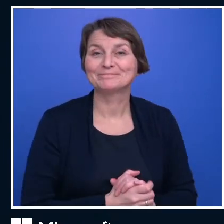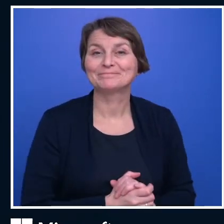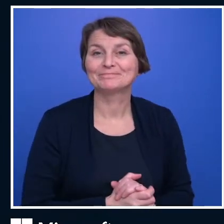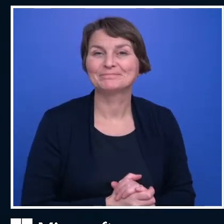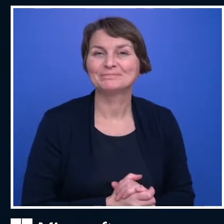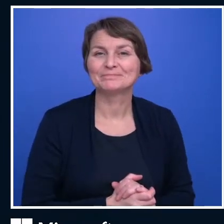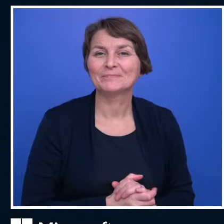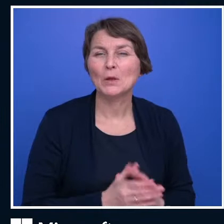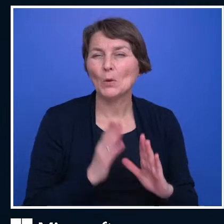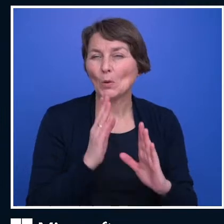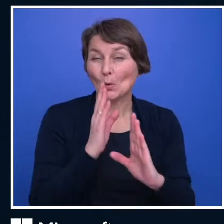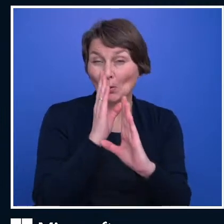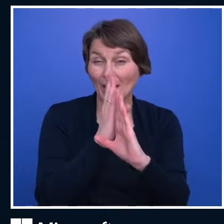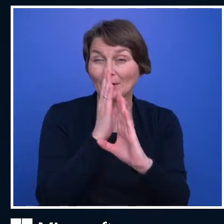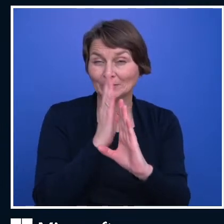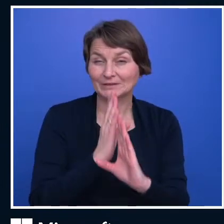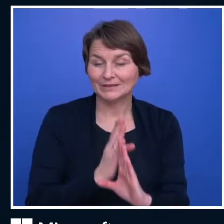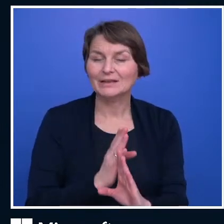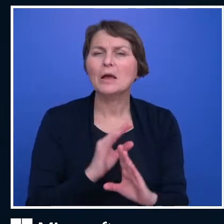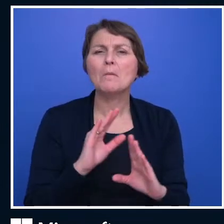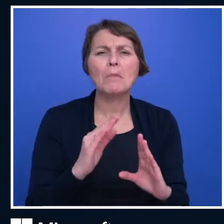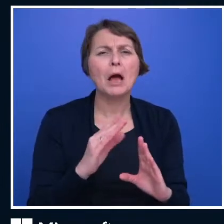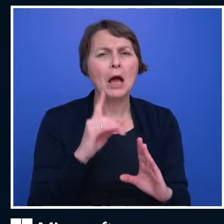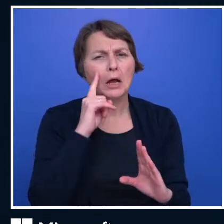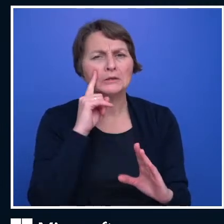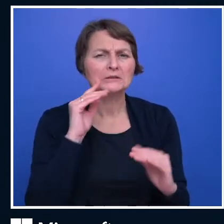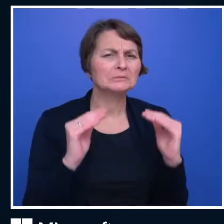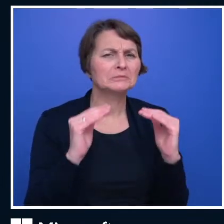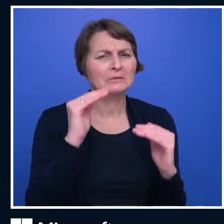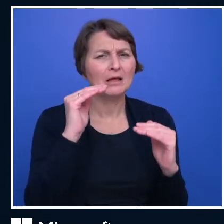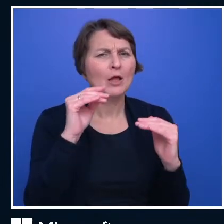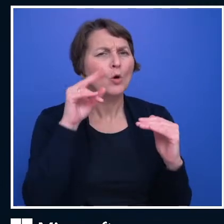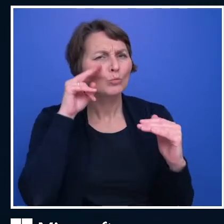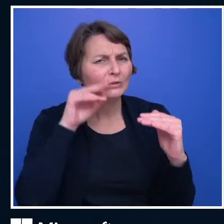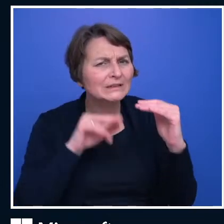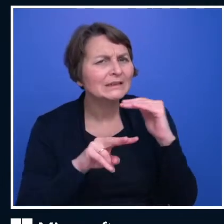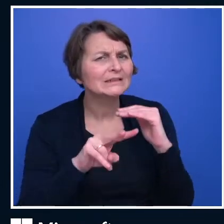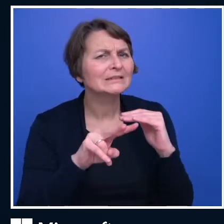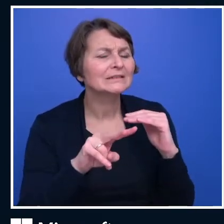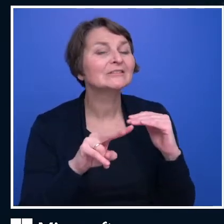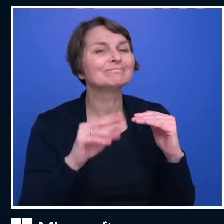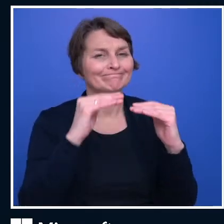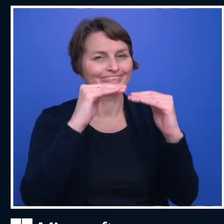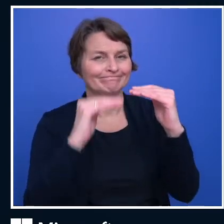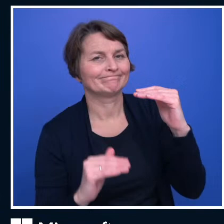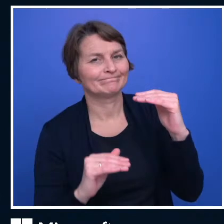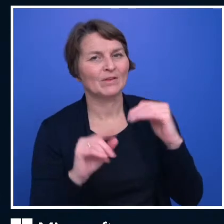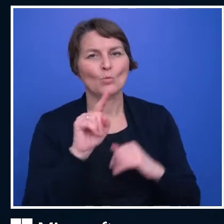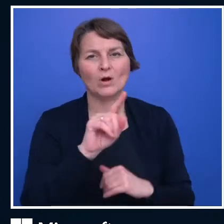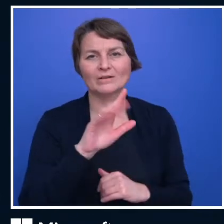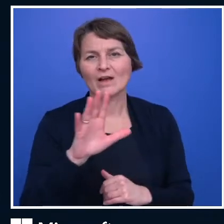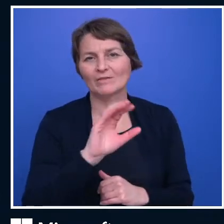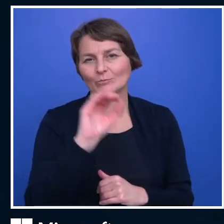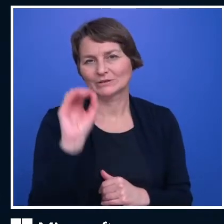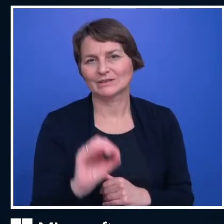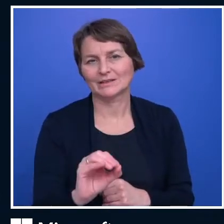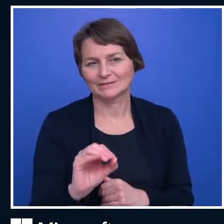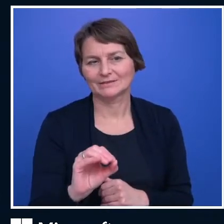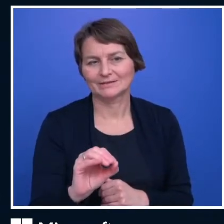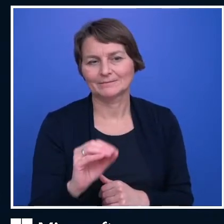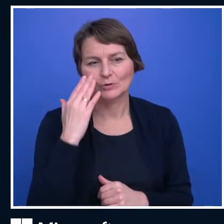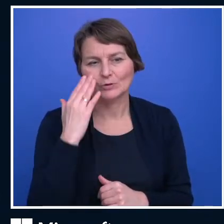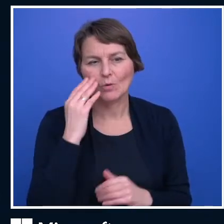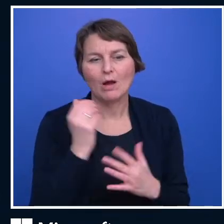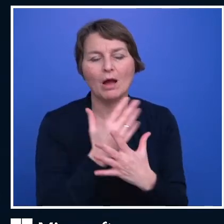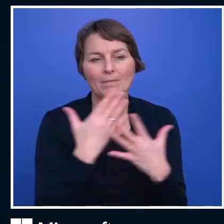but has a disparity in predictions of about 15%. So you can, according to your business use case,